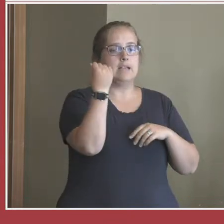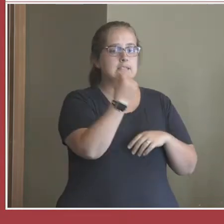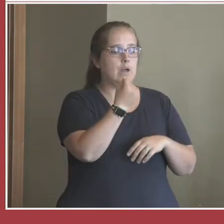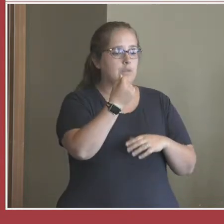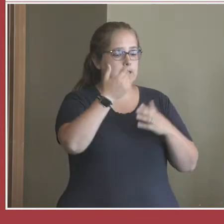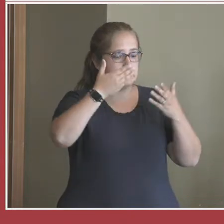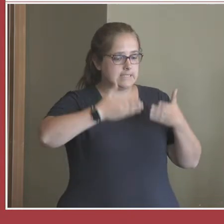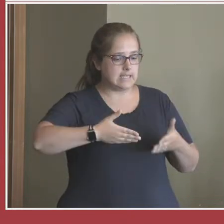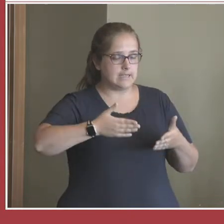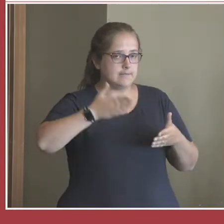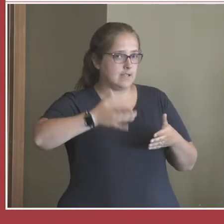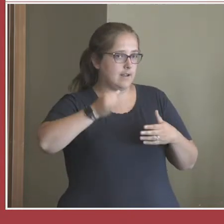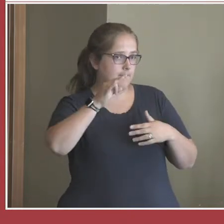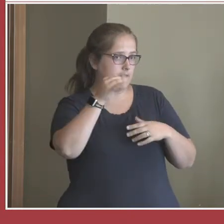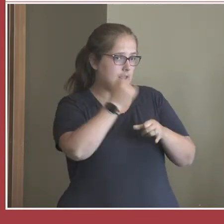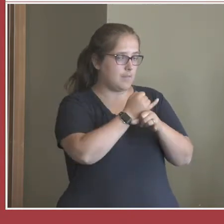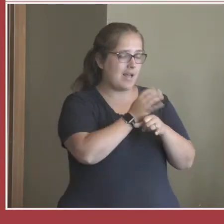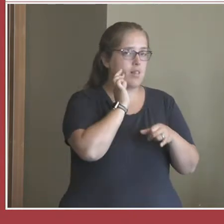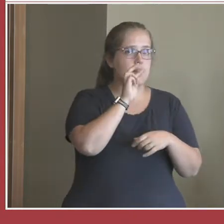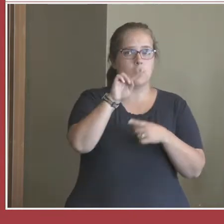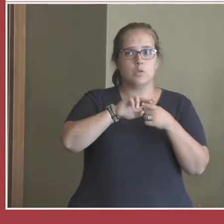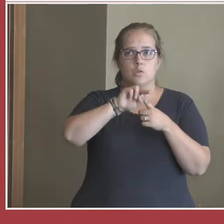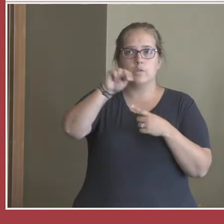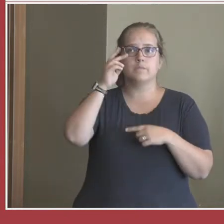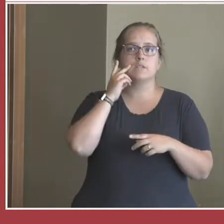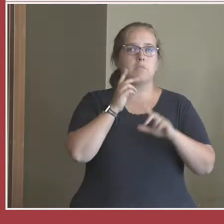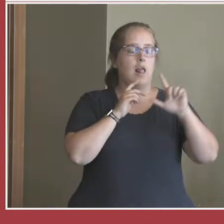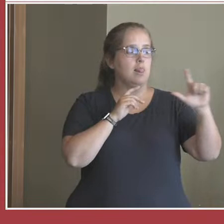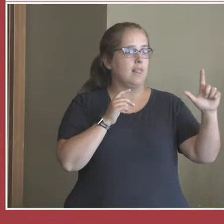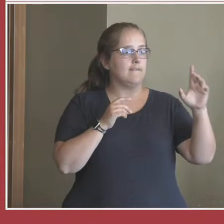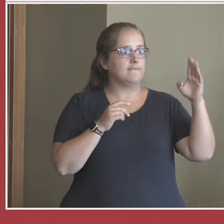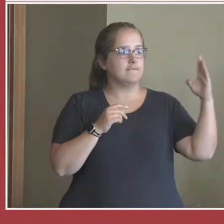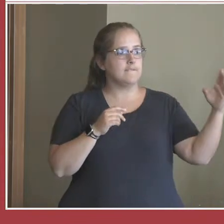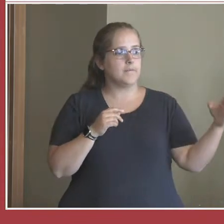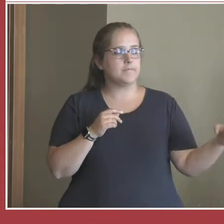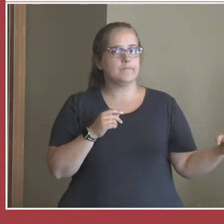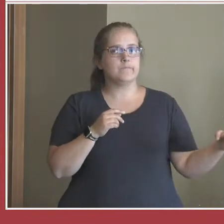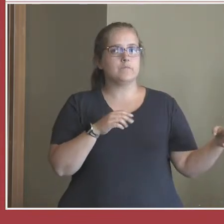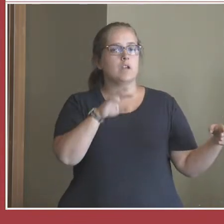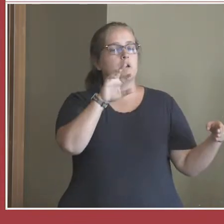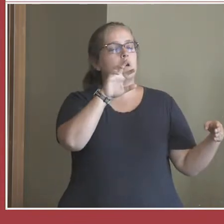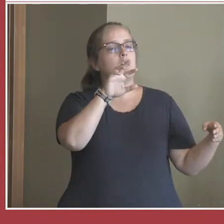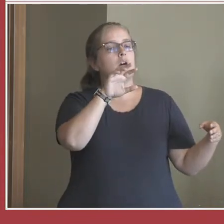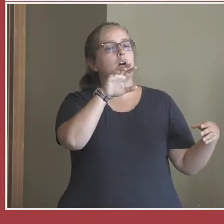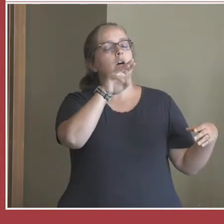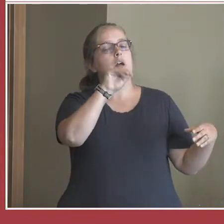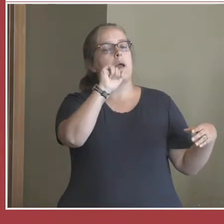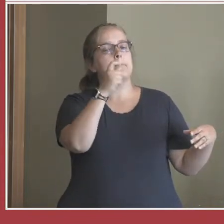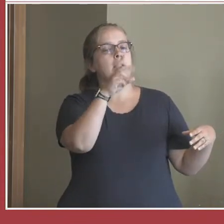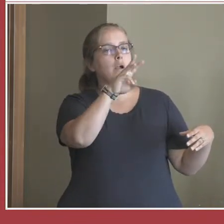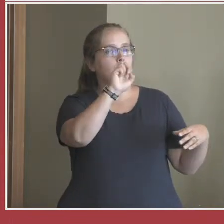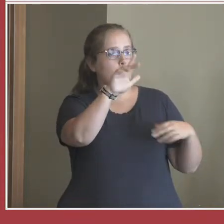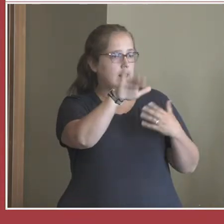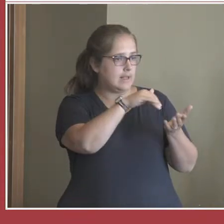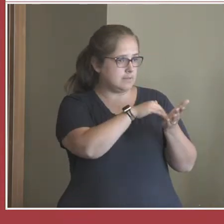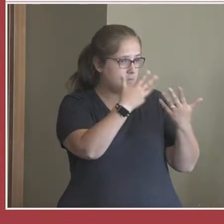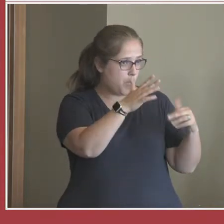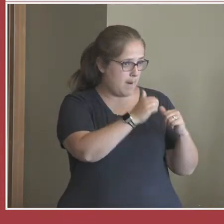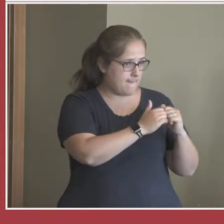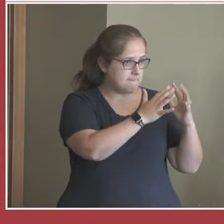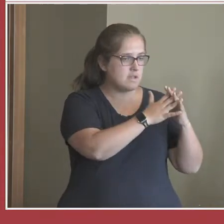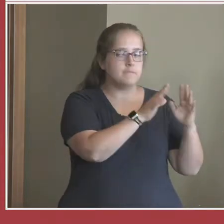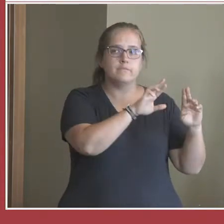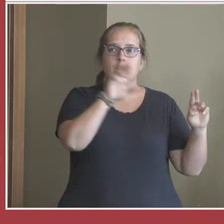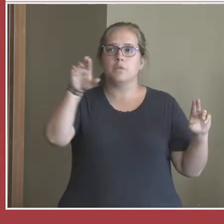looking to the north. So you can see on the left-hand side of the image is the Robert D. Maxwell Center, which is built, and on the